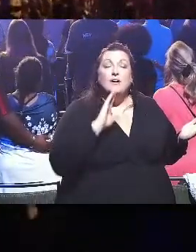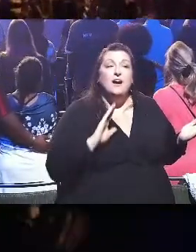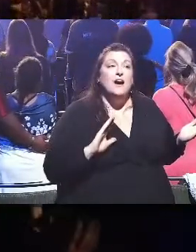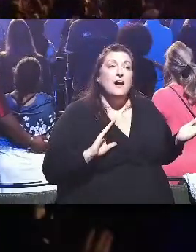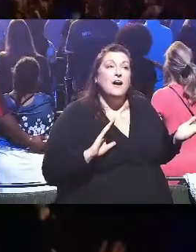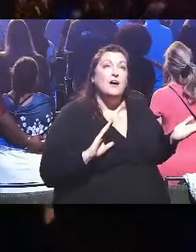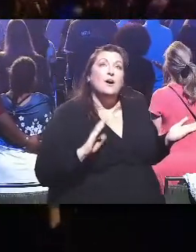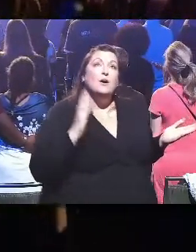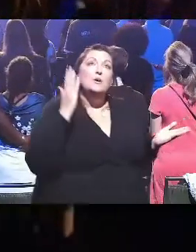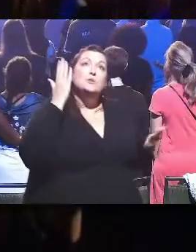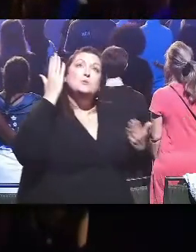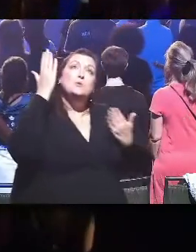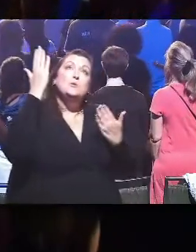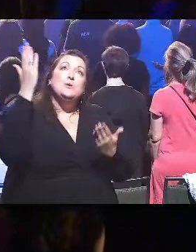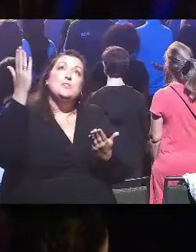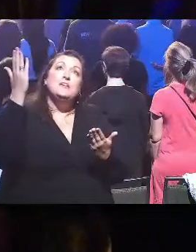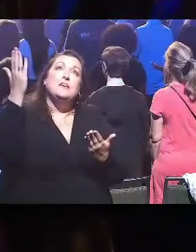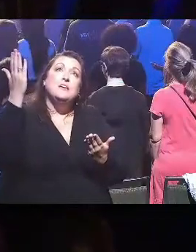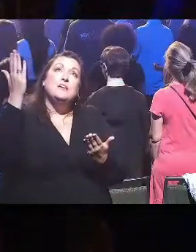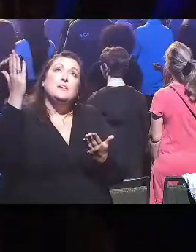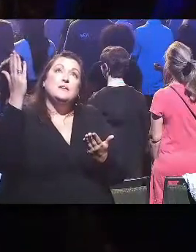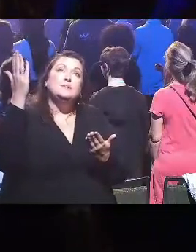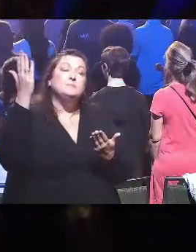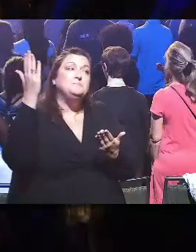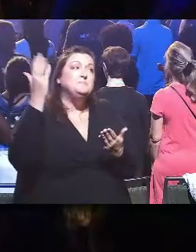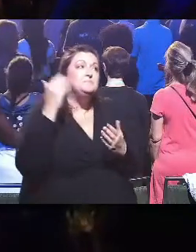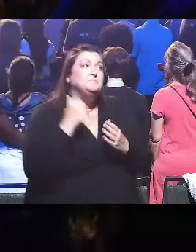Savior God to thee.